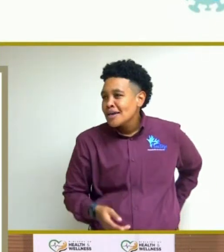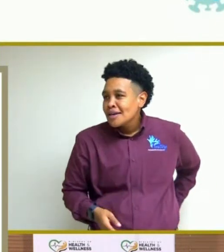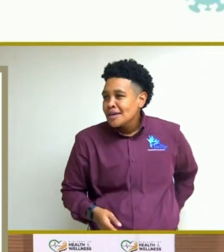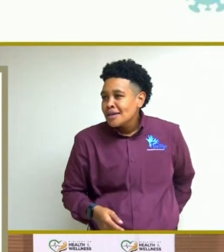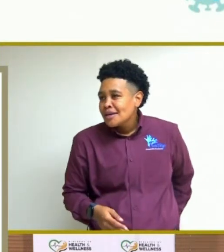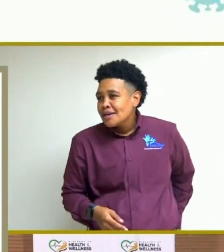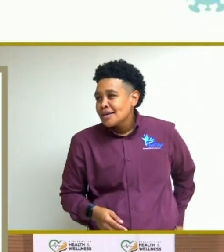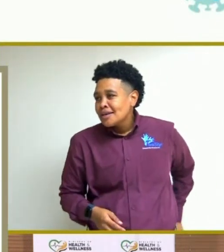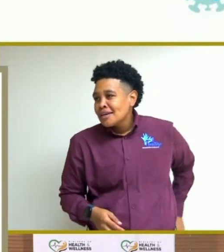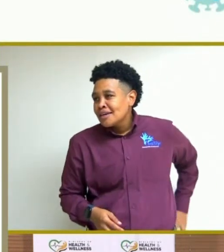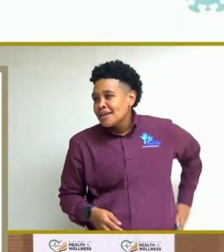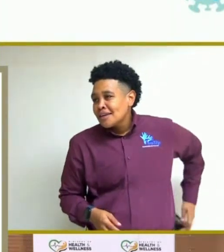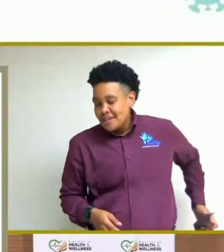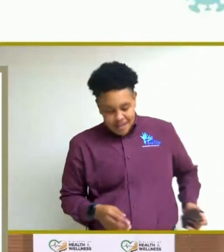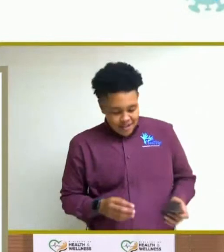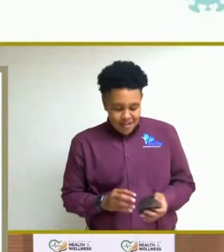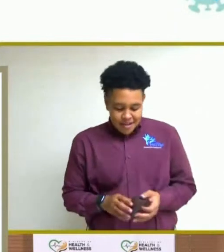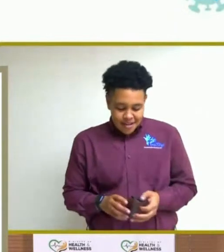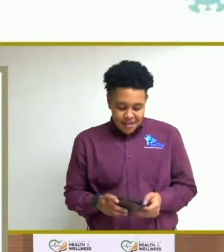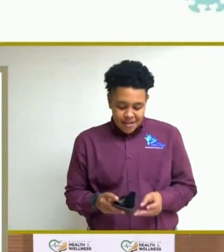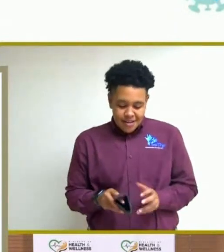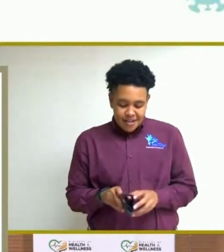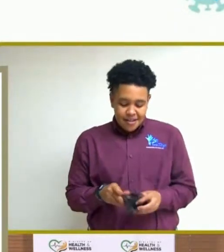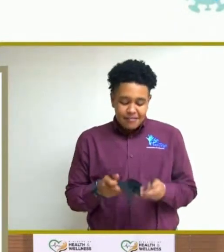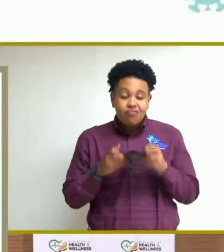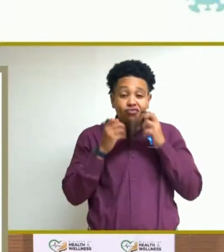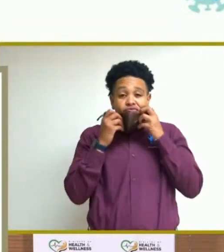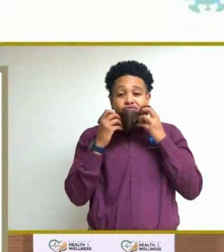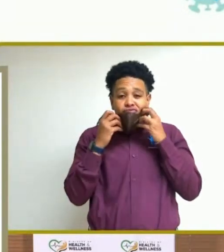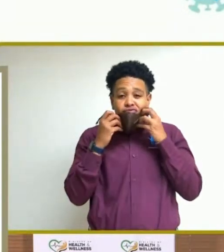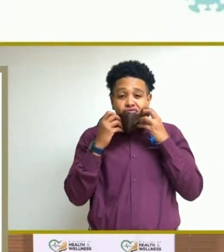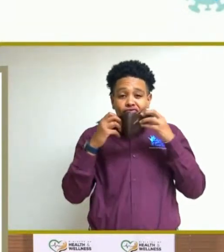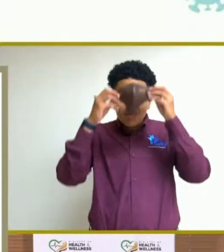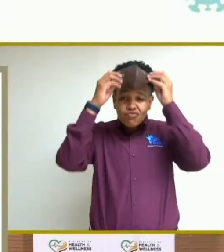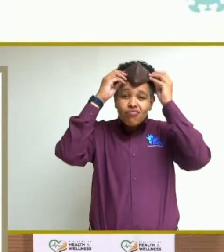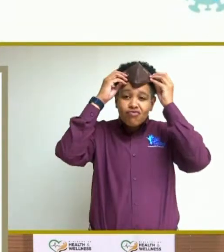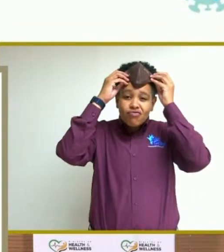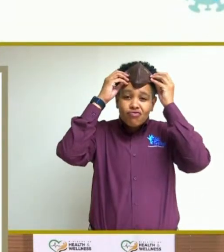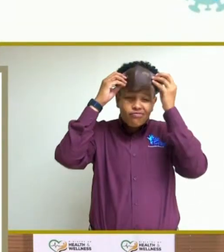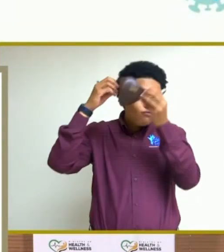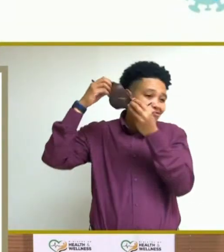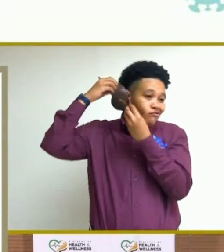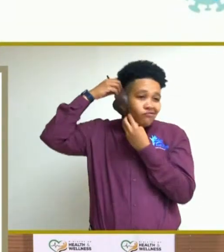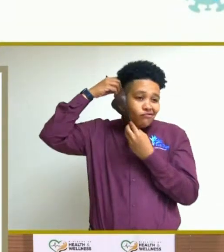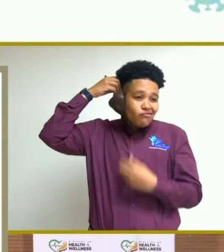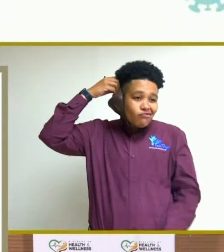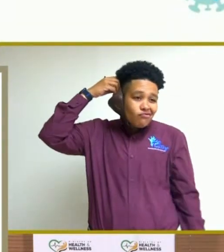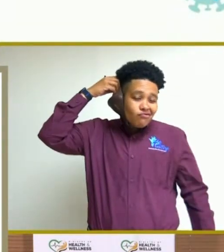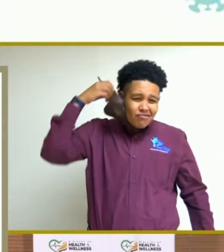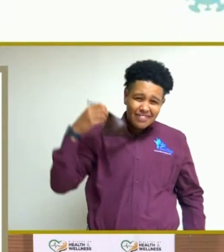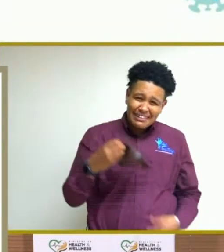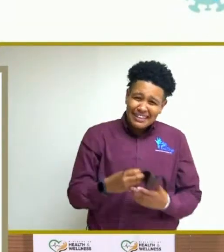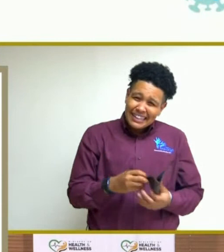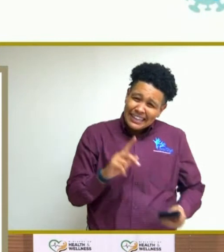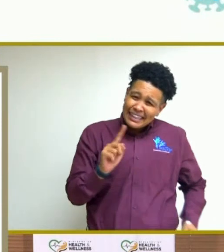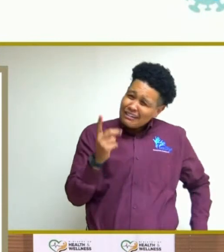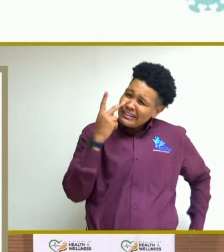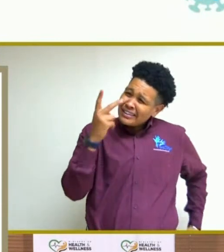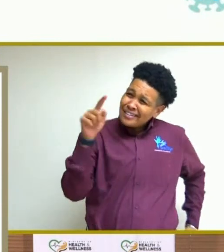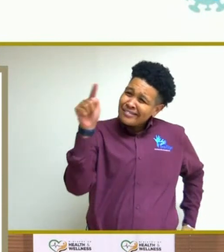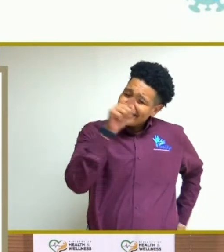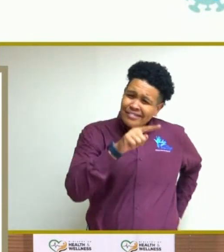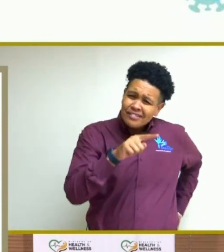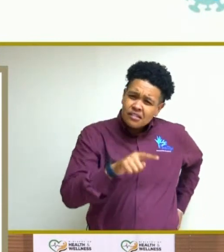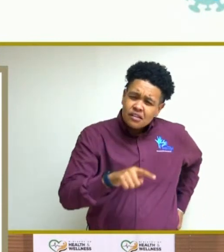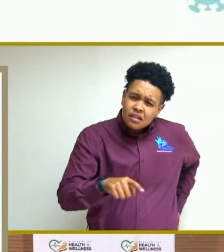heads. When we are out on the road, we see persons in taxis that they don't have on their mask. We need to ensure